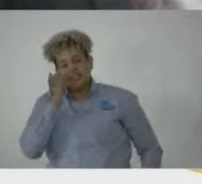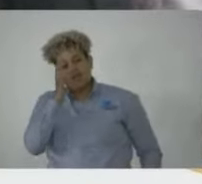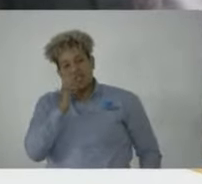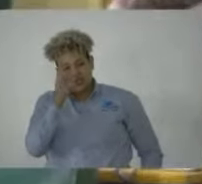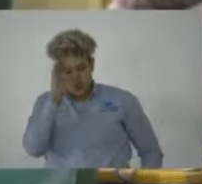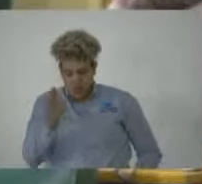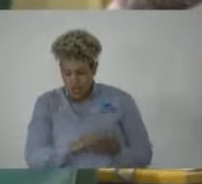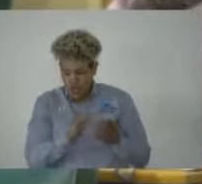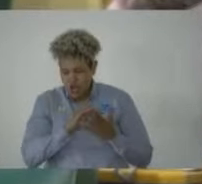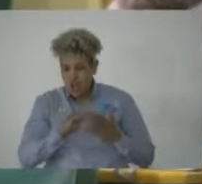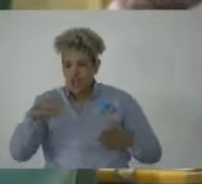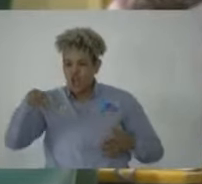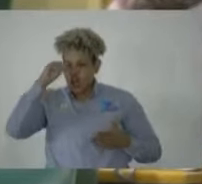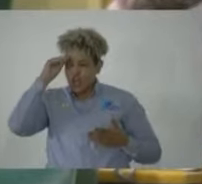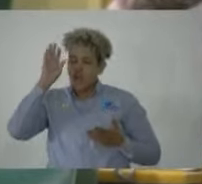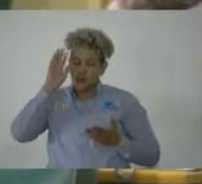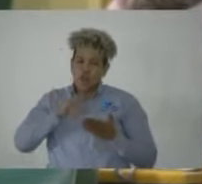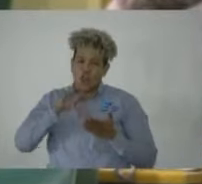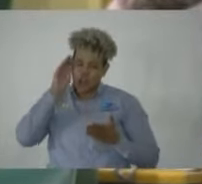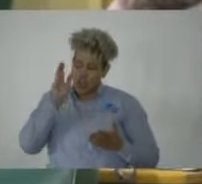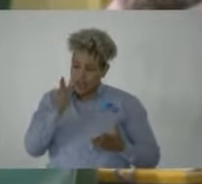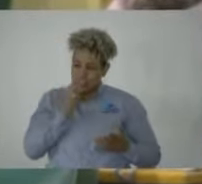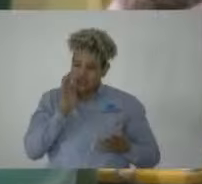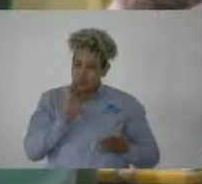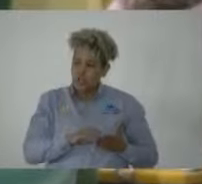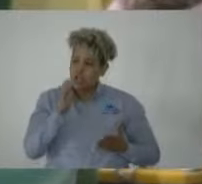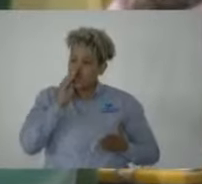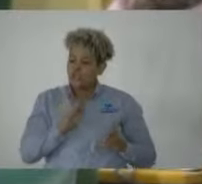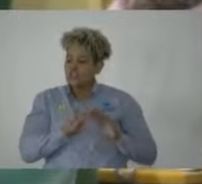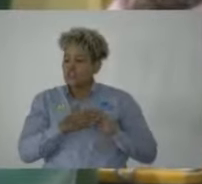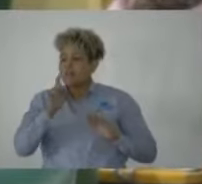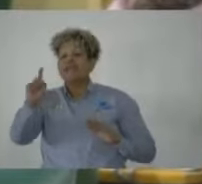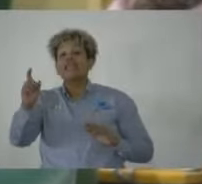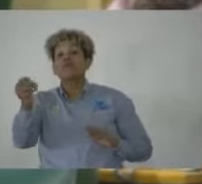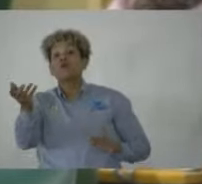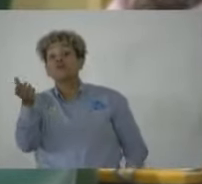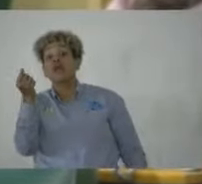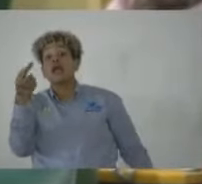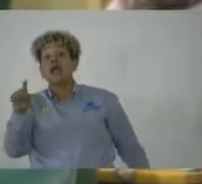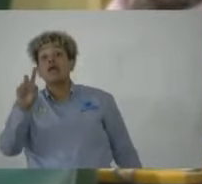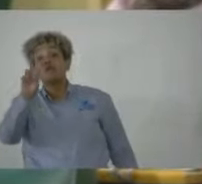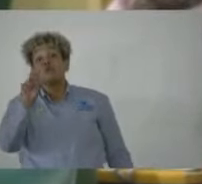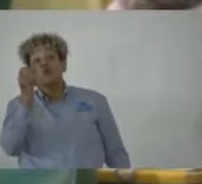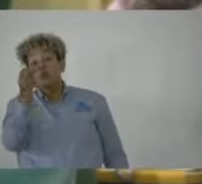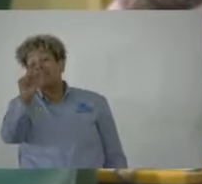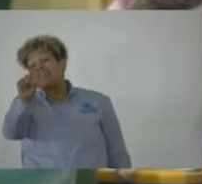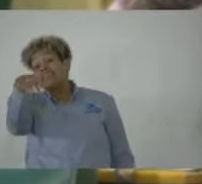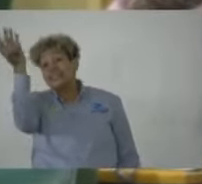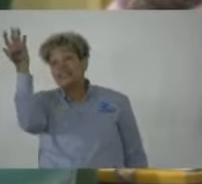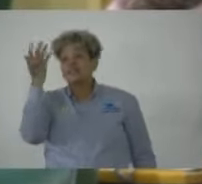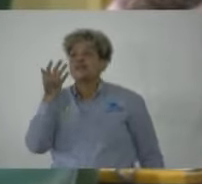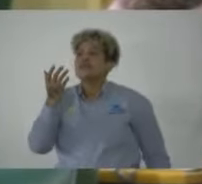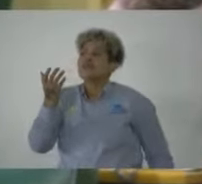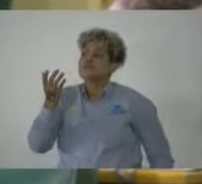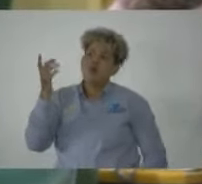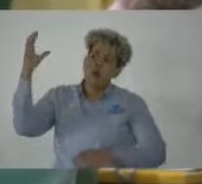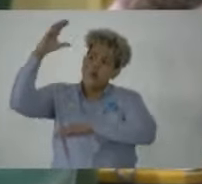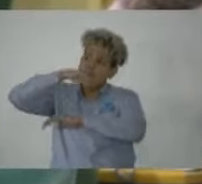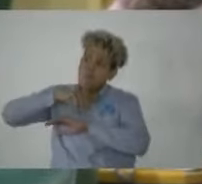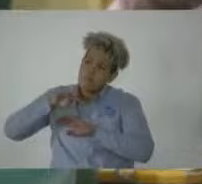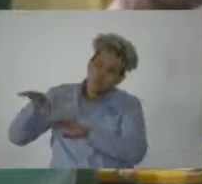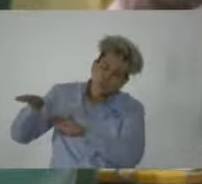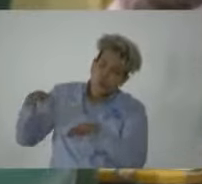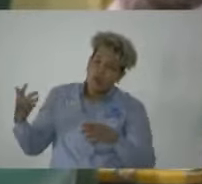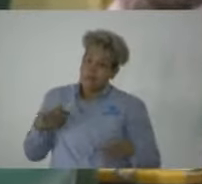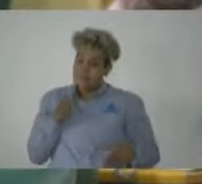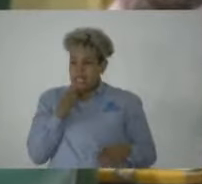learn about this, okay? Madam Speaker, Jamaica needed the revenue in 2012, and so presumably,